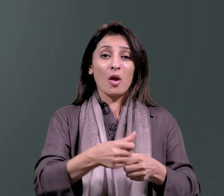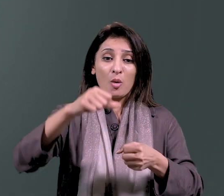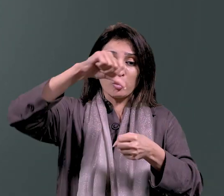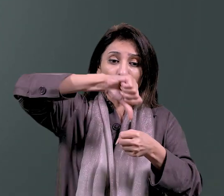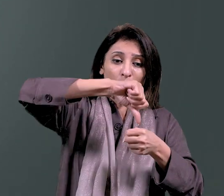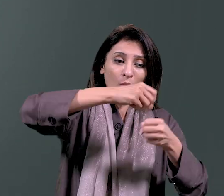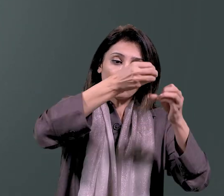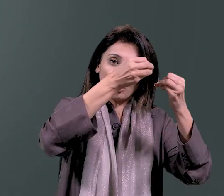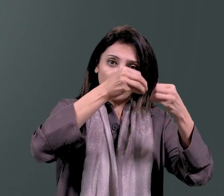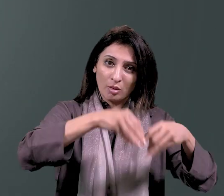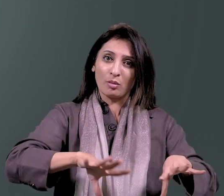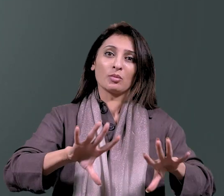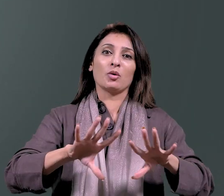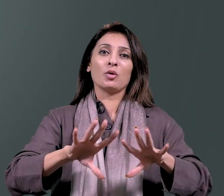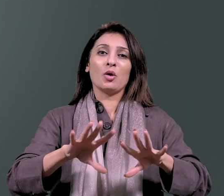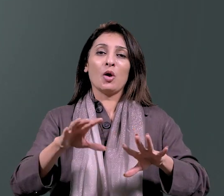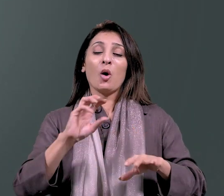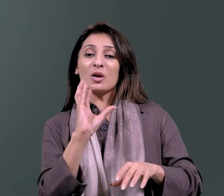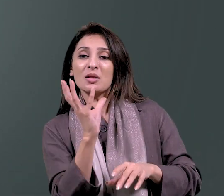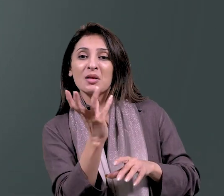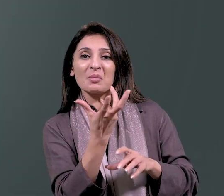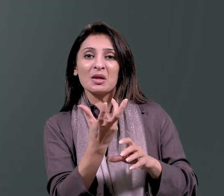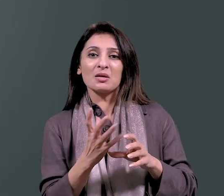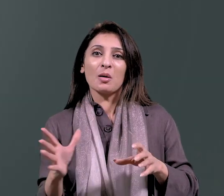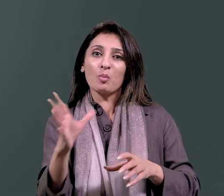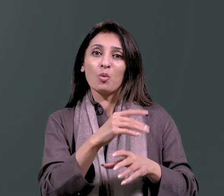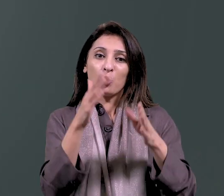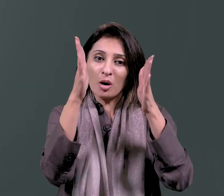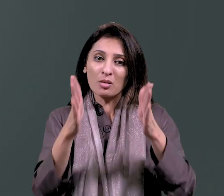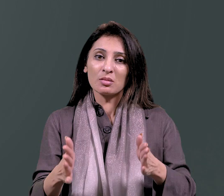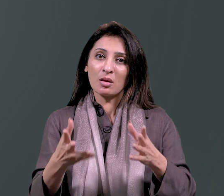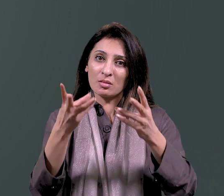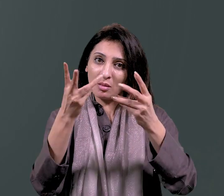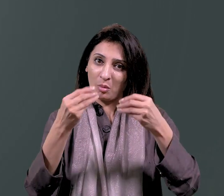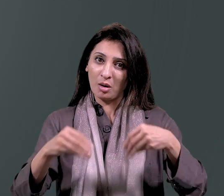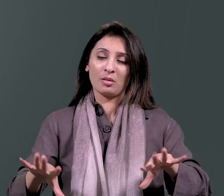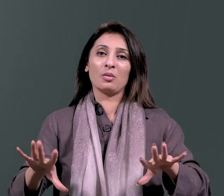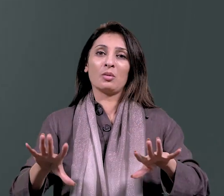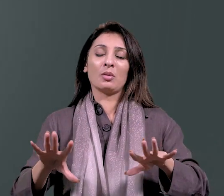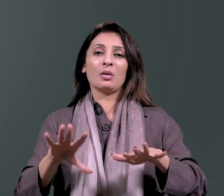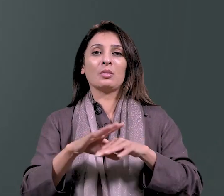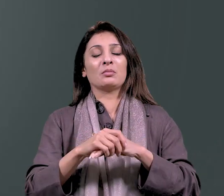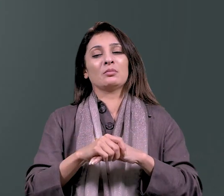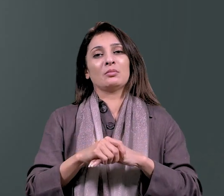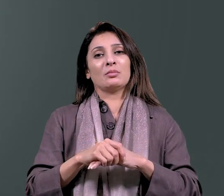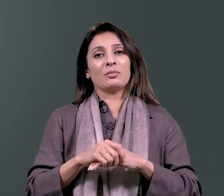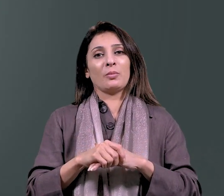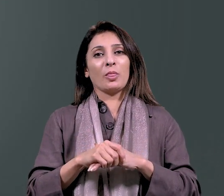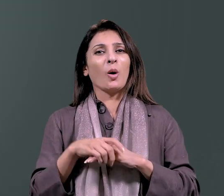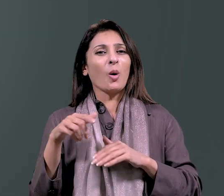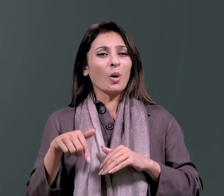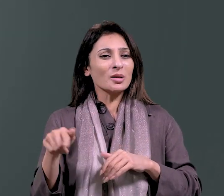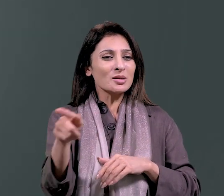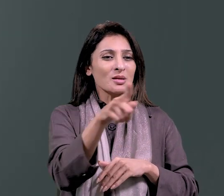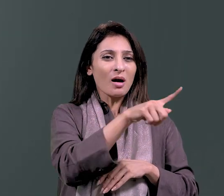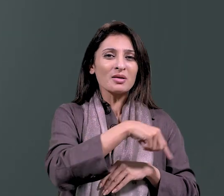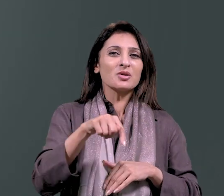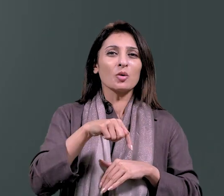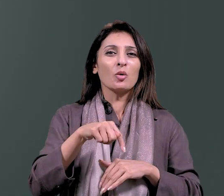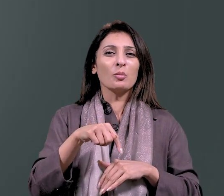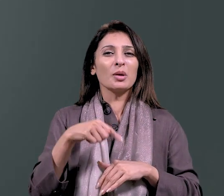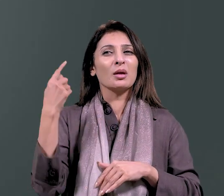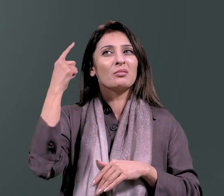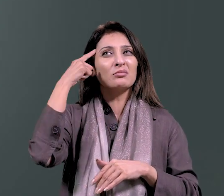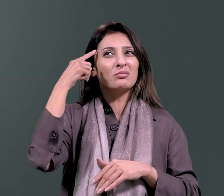fuel-burning binge, throwing my ecosystem out of gear. There lurks everywhere